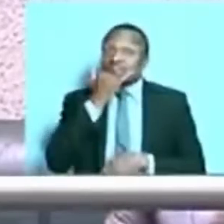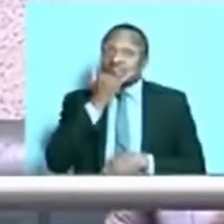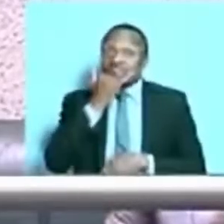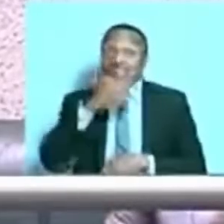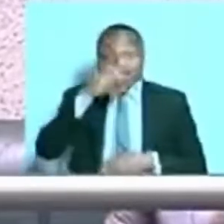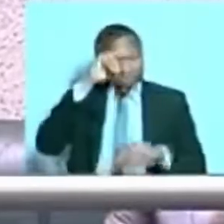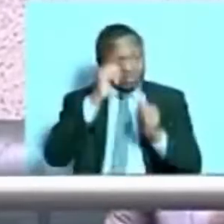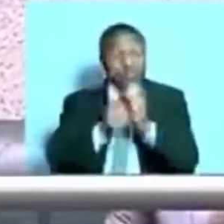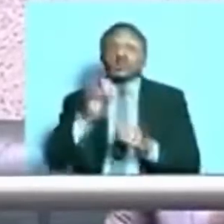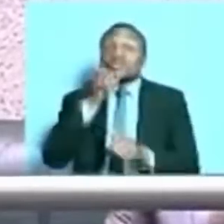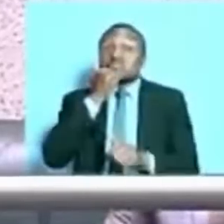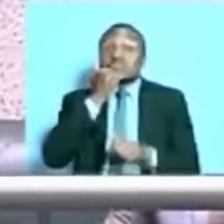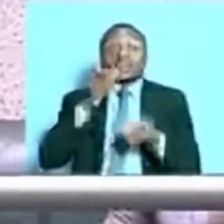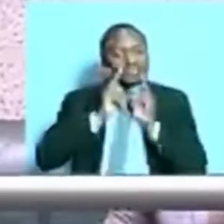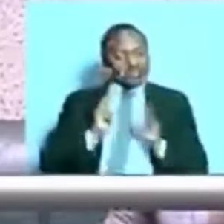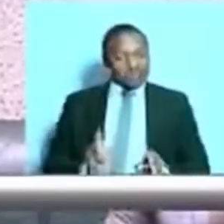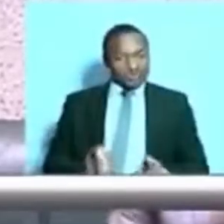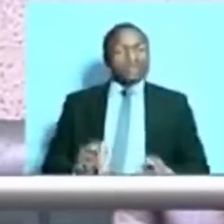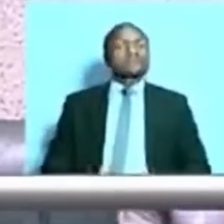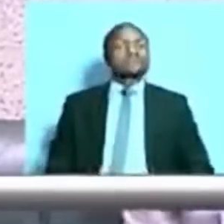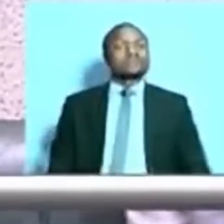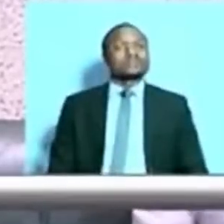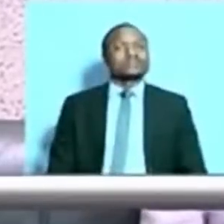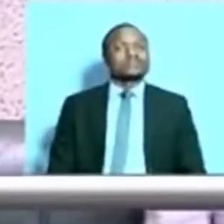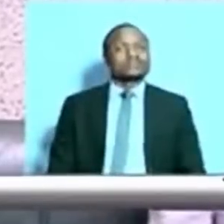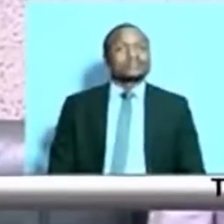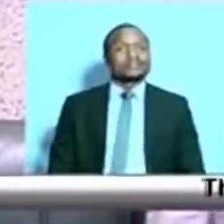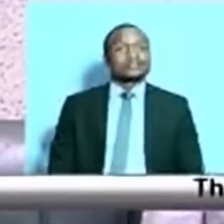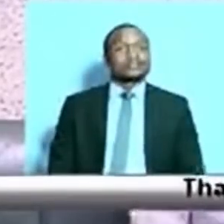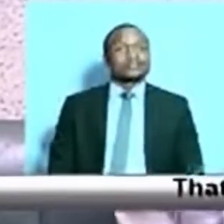to err is human.